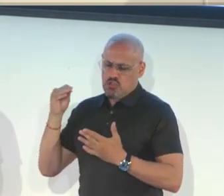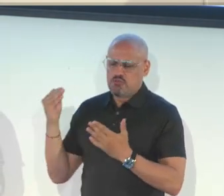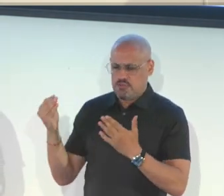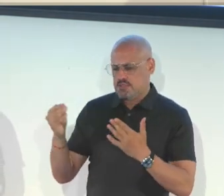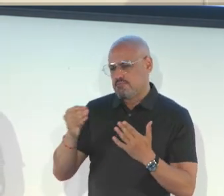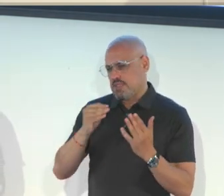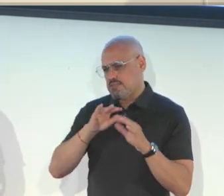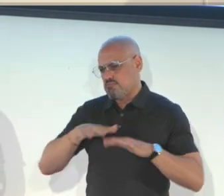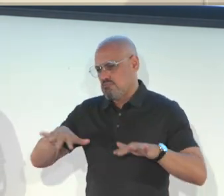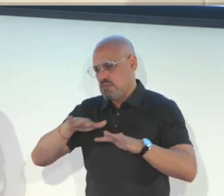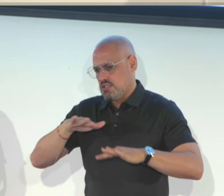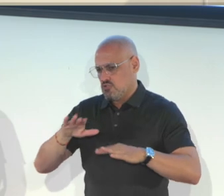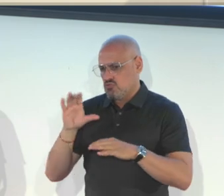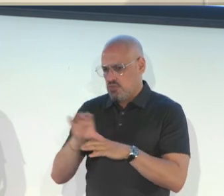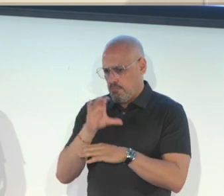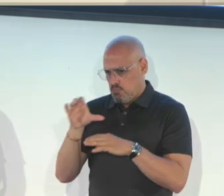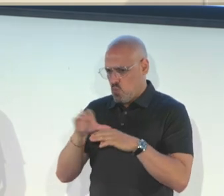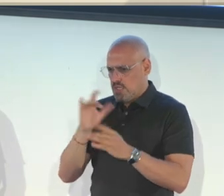technologies.